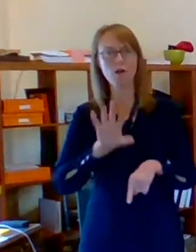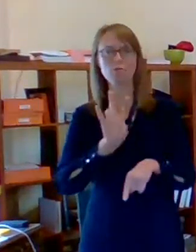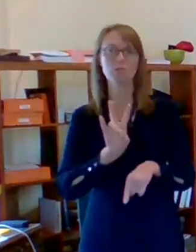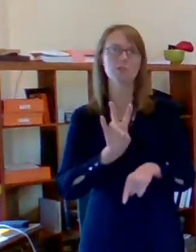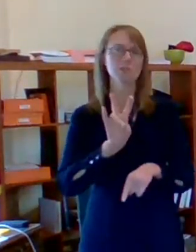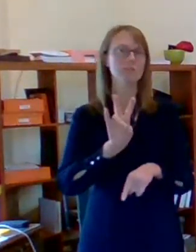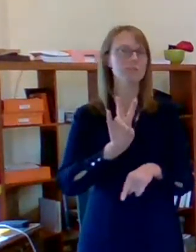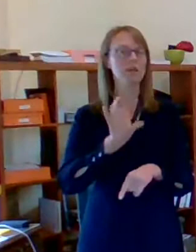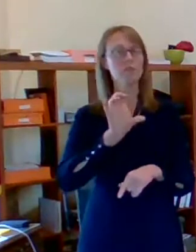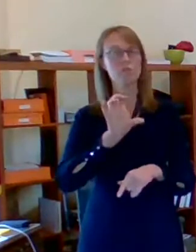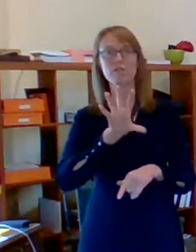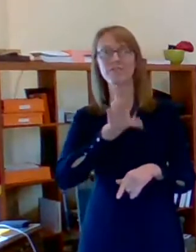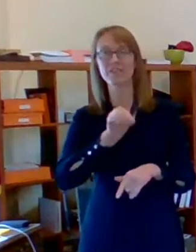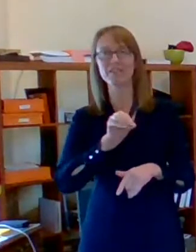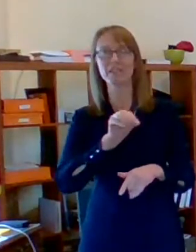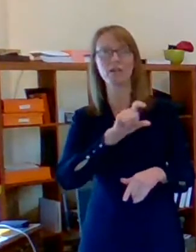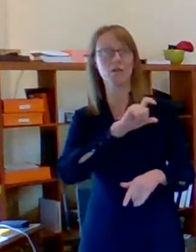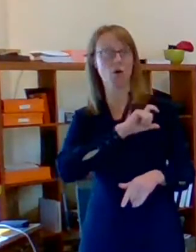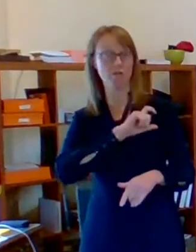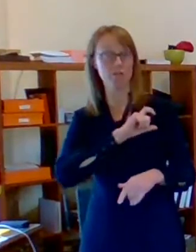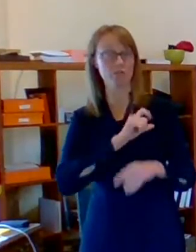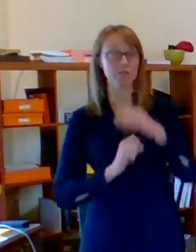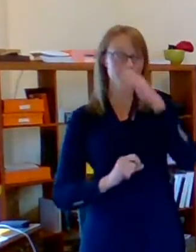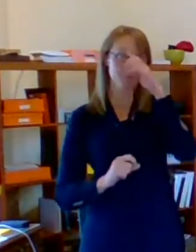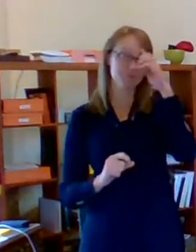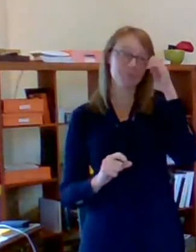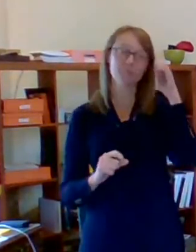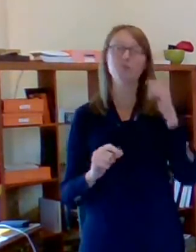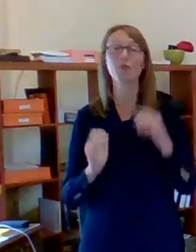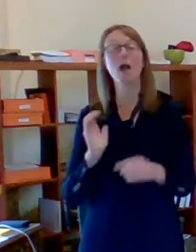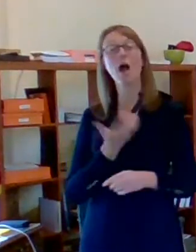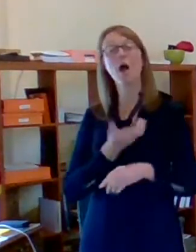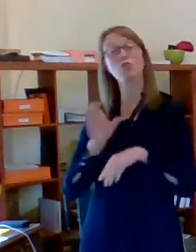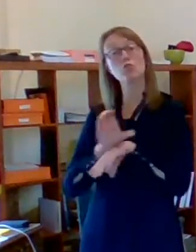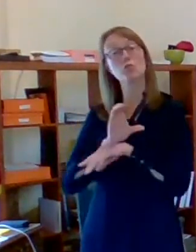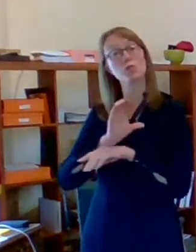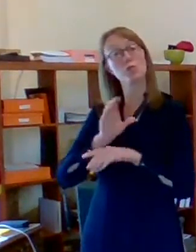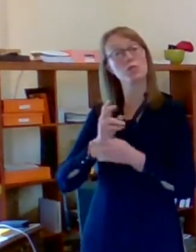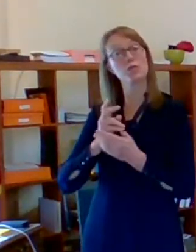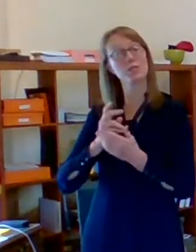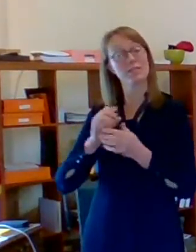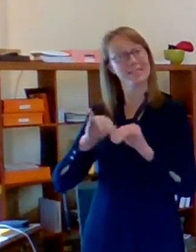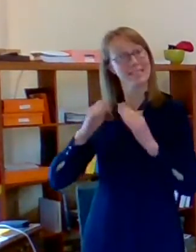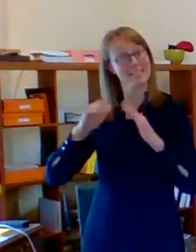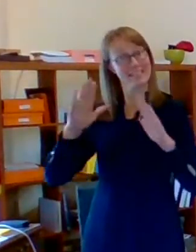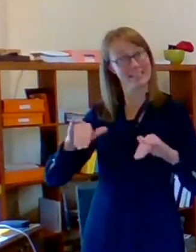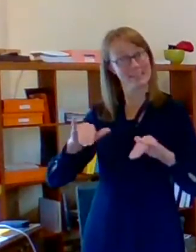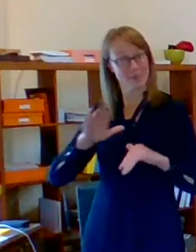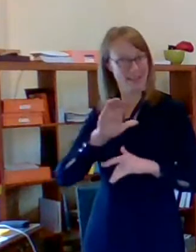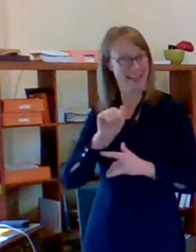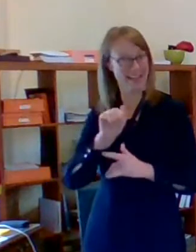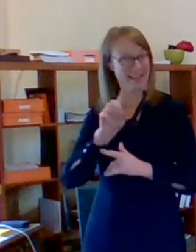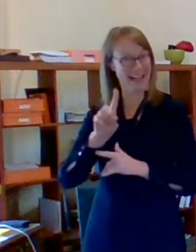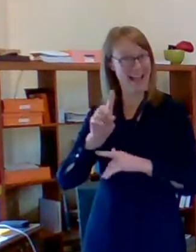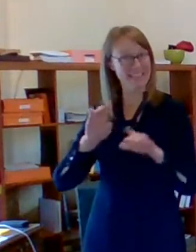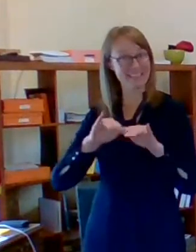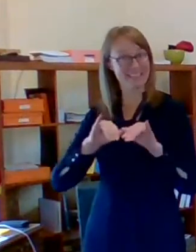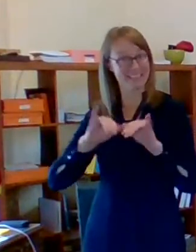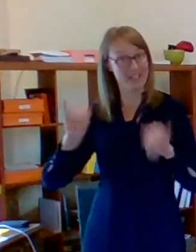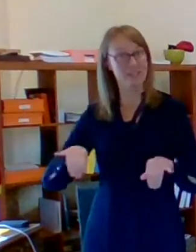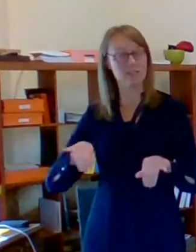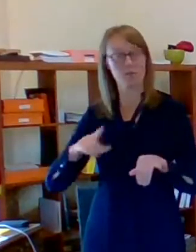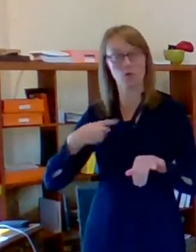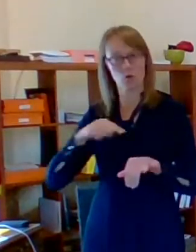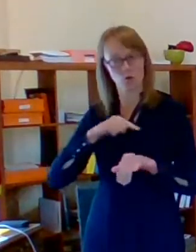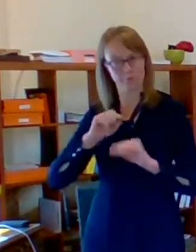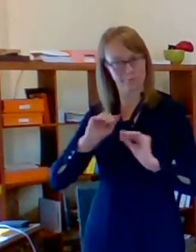750 police officers. We are updating our computer system, our CAD system, because that has to be updated in order